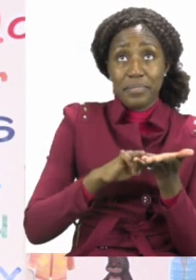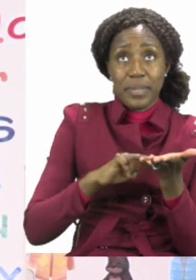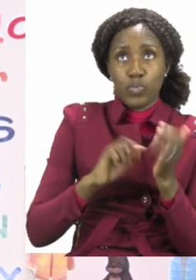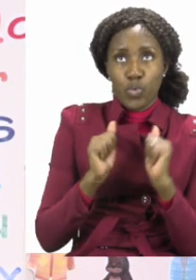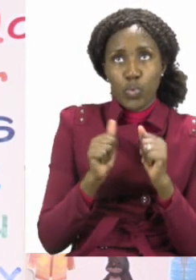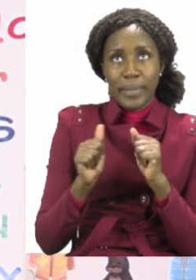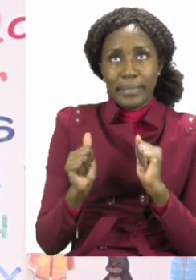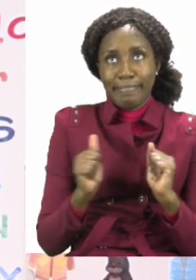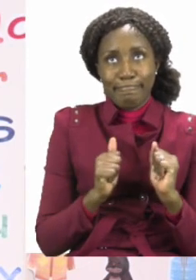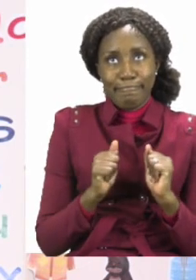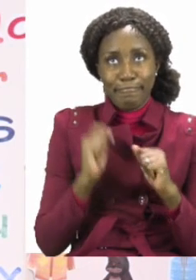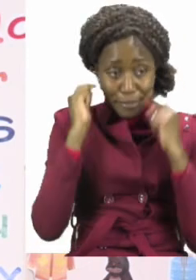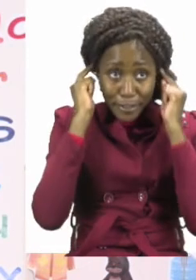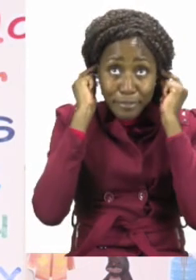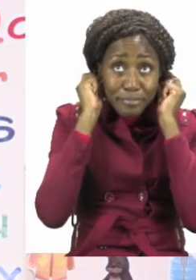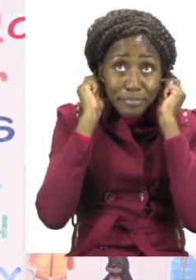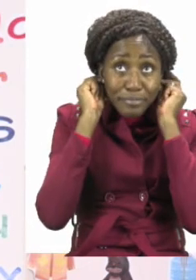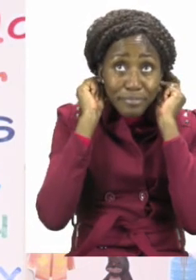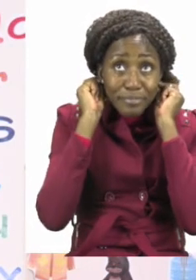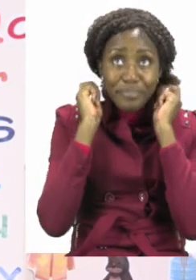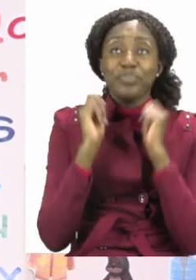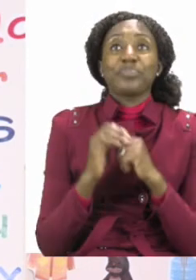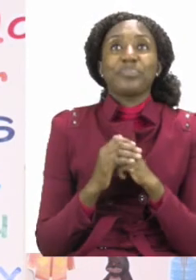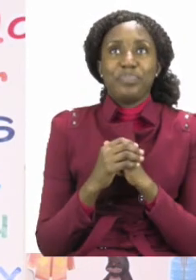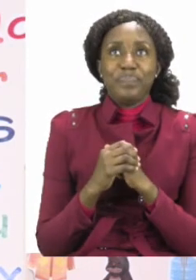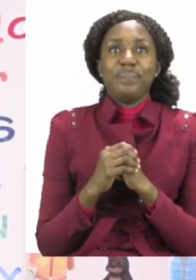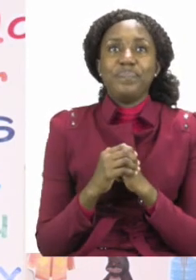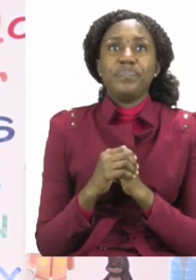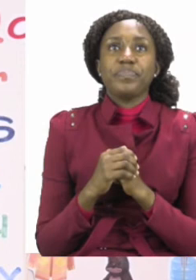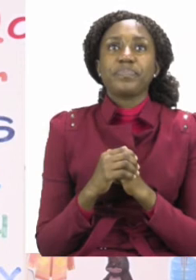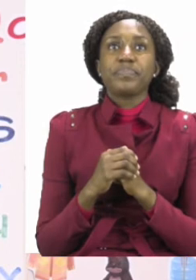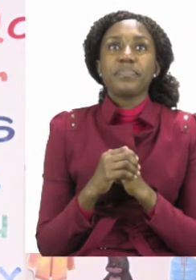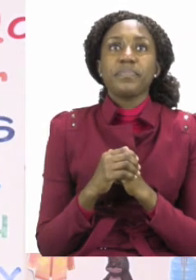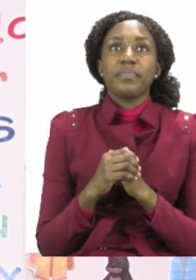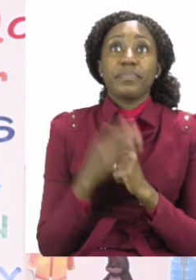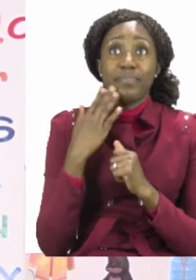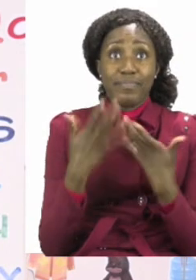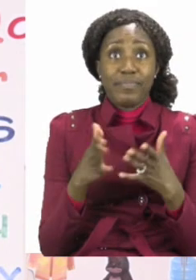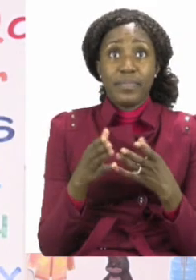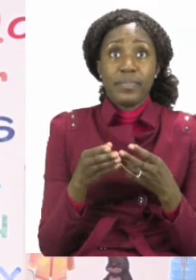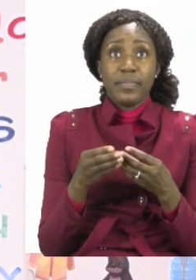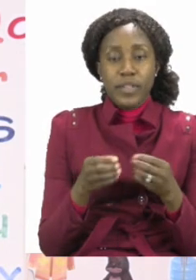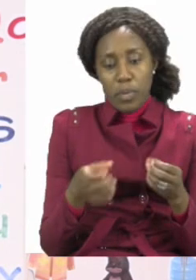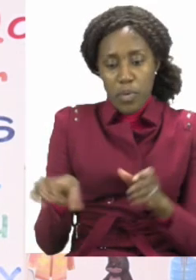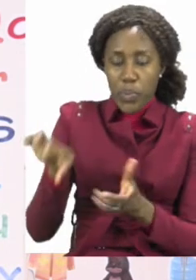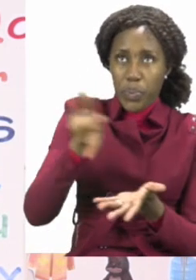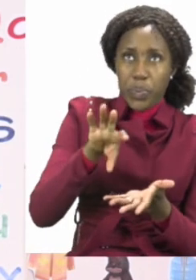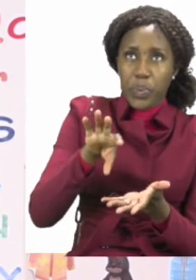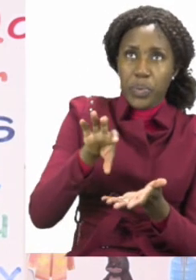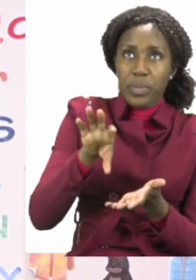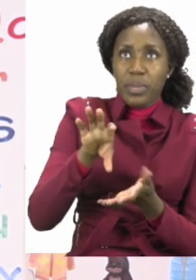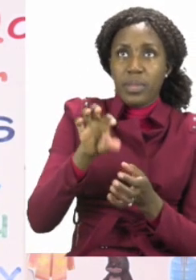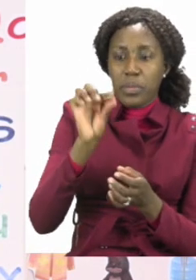goes everywhere that you put your glue. When you are done, you